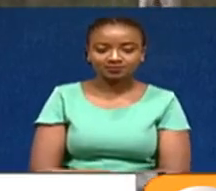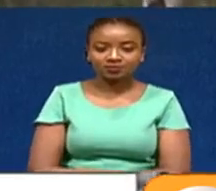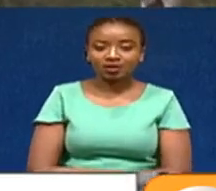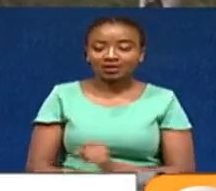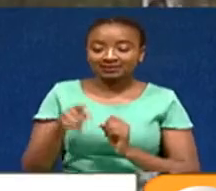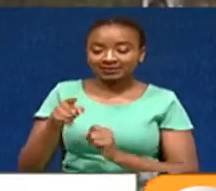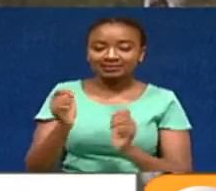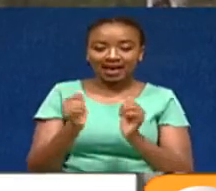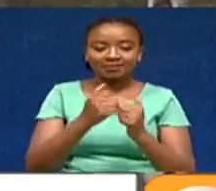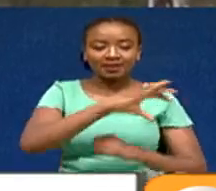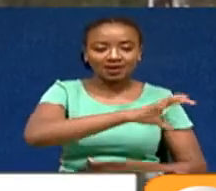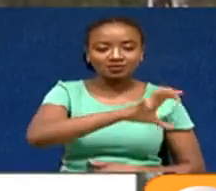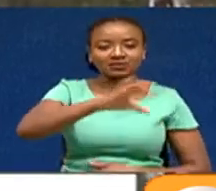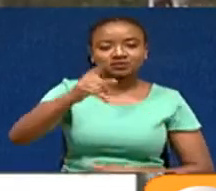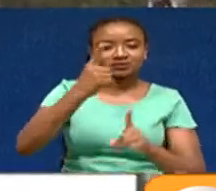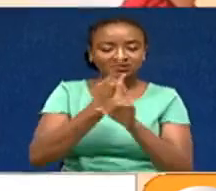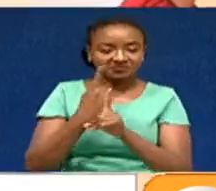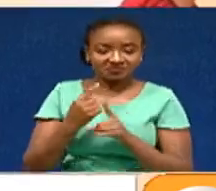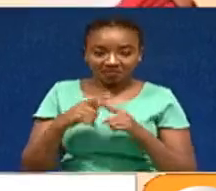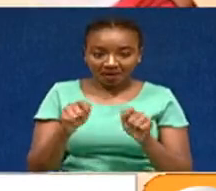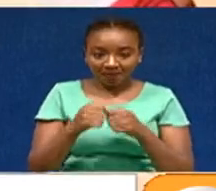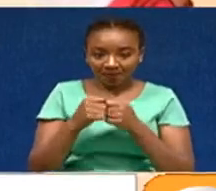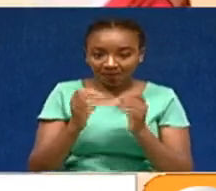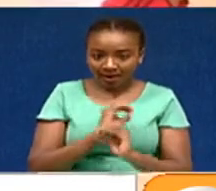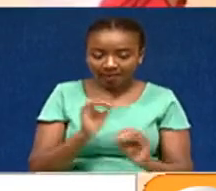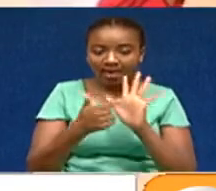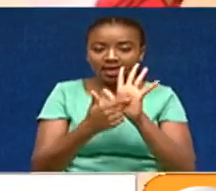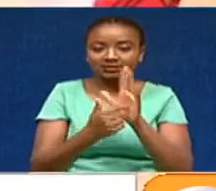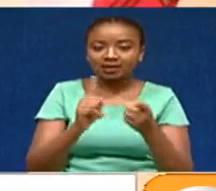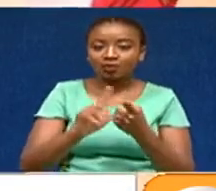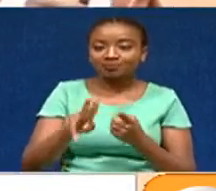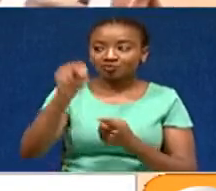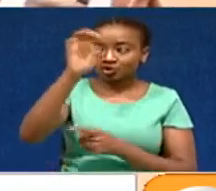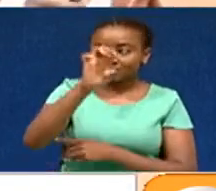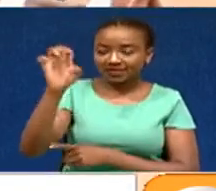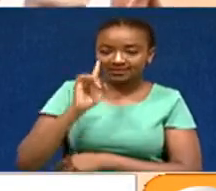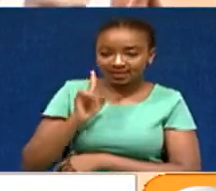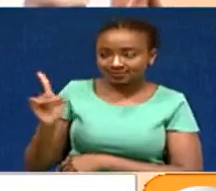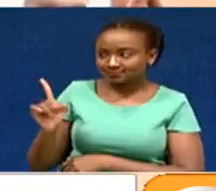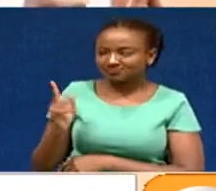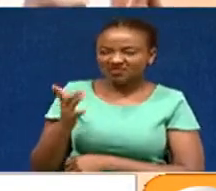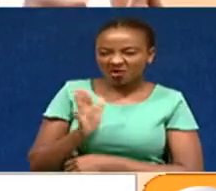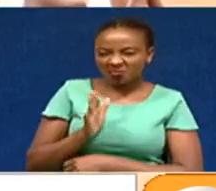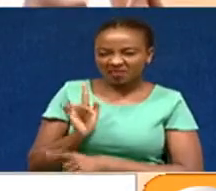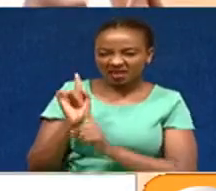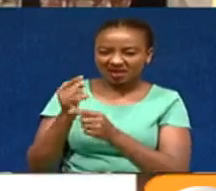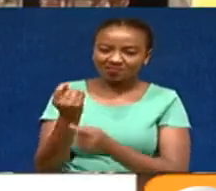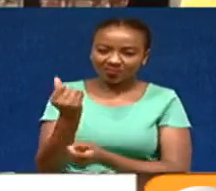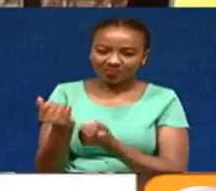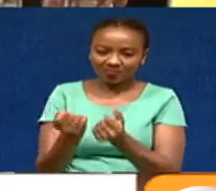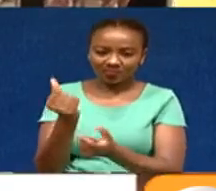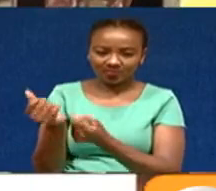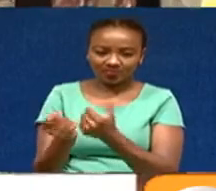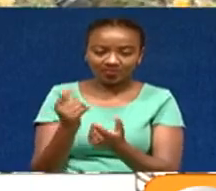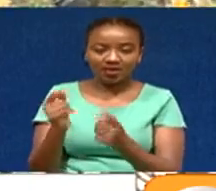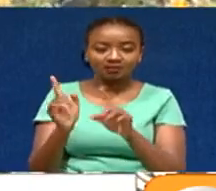the exercise went on without hitches. In Northeastern region, there was a low number of female candidates turning up for the